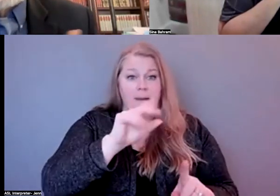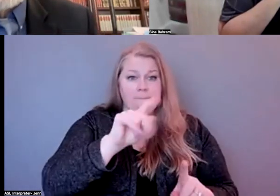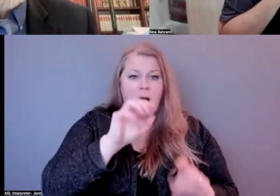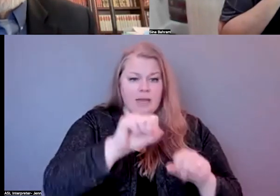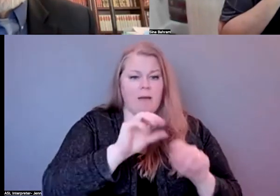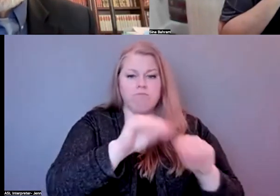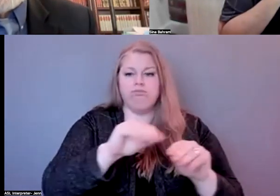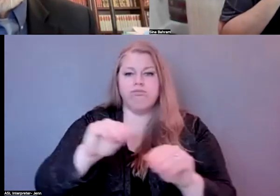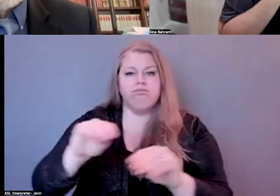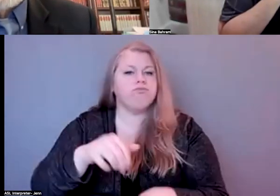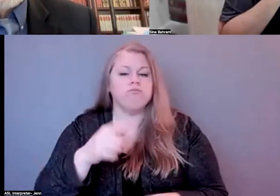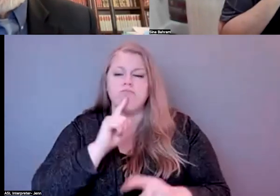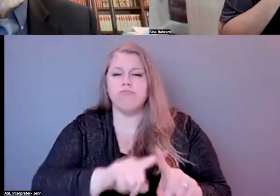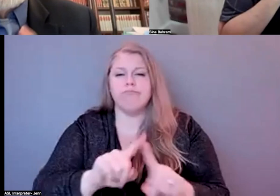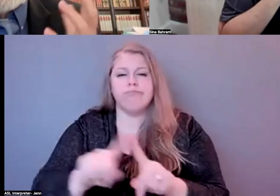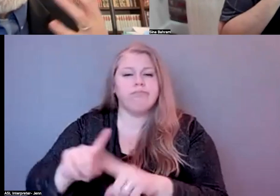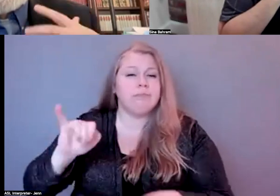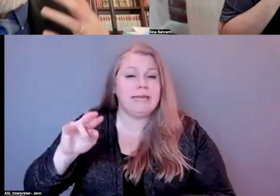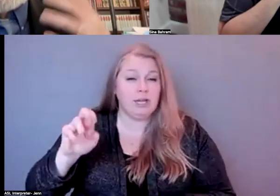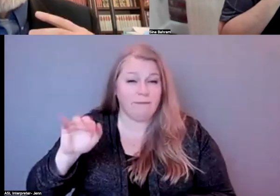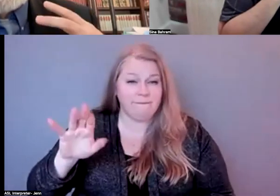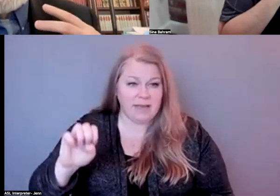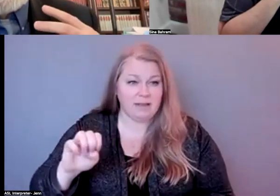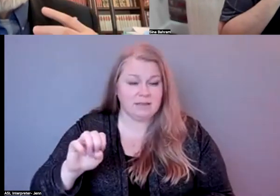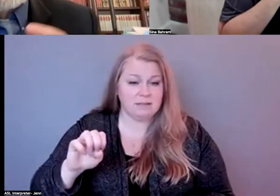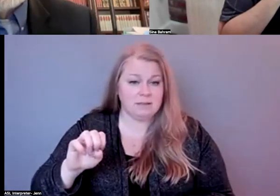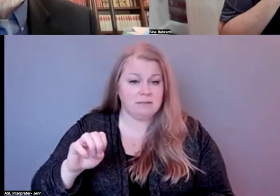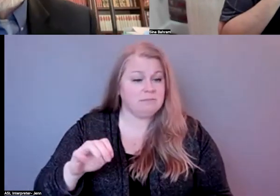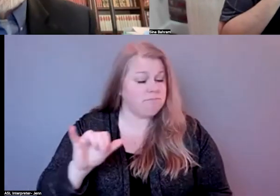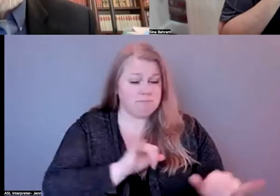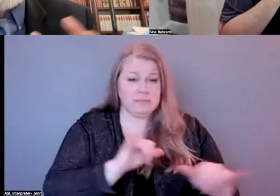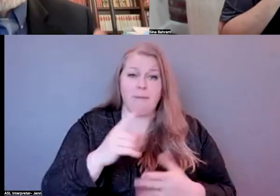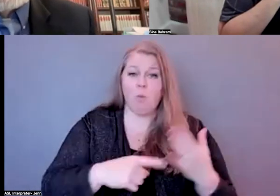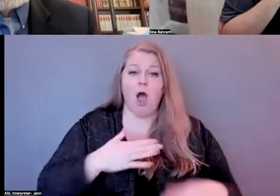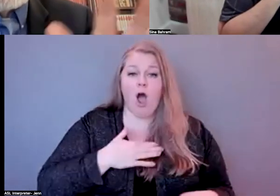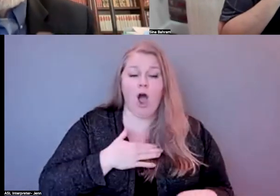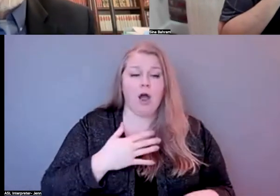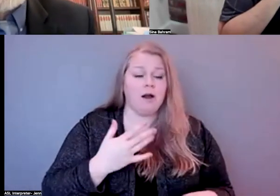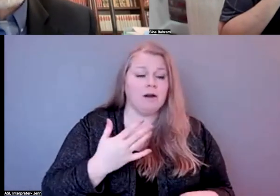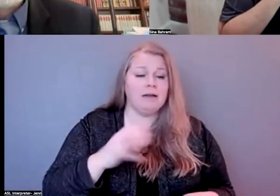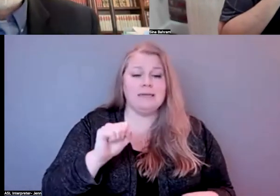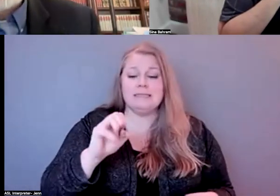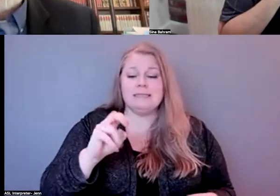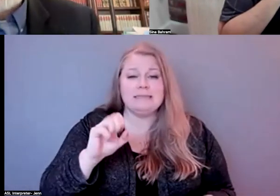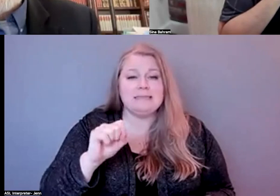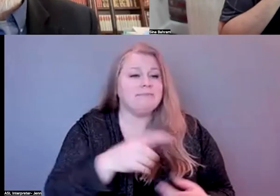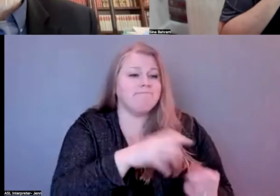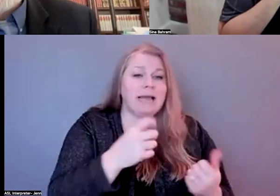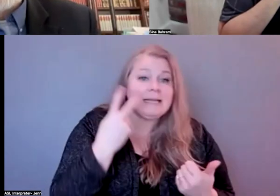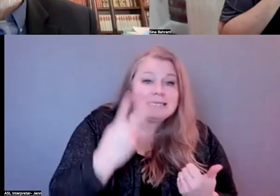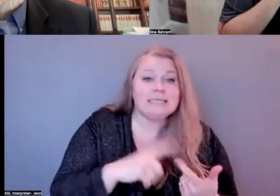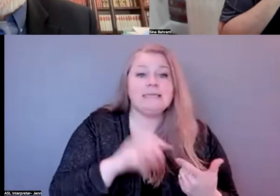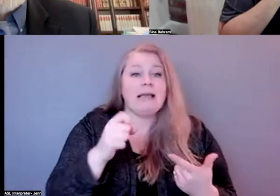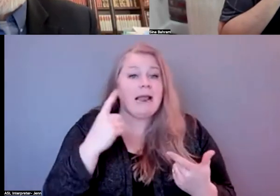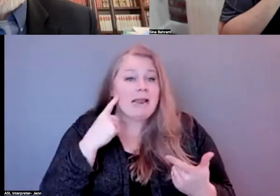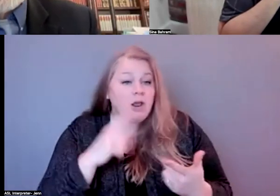interface, okay? And it would have just the senses that we have. It would see, it could hear, whatever. And it would be